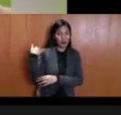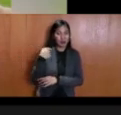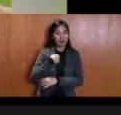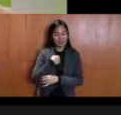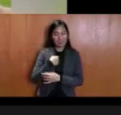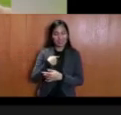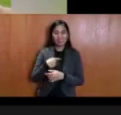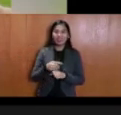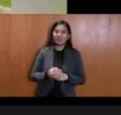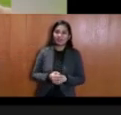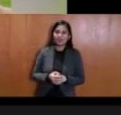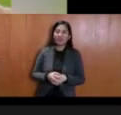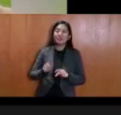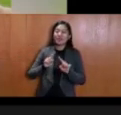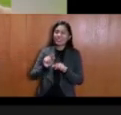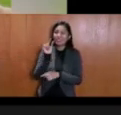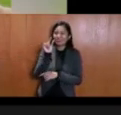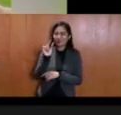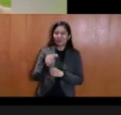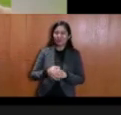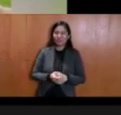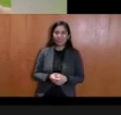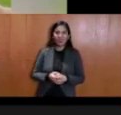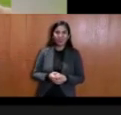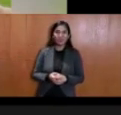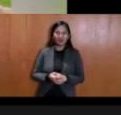quick final word from everyone.